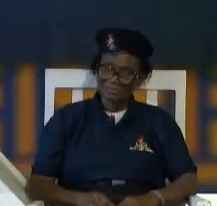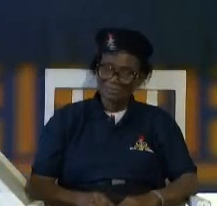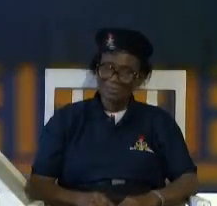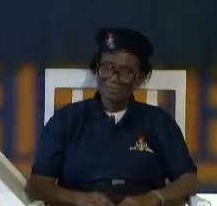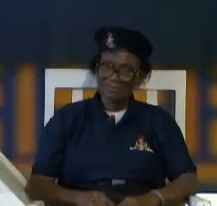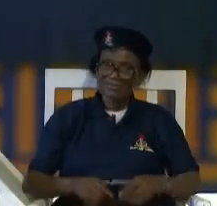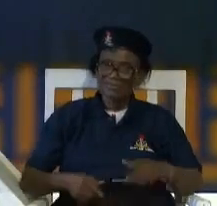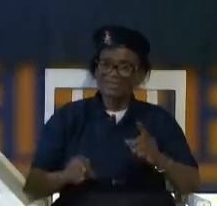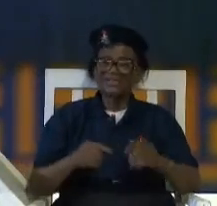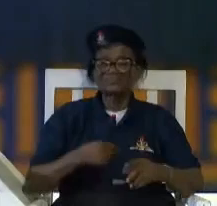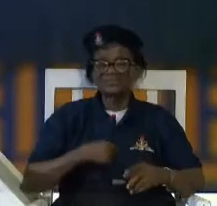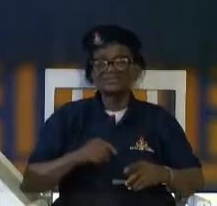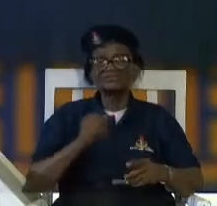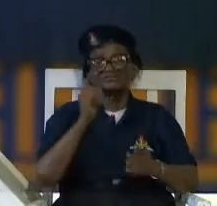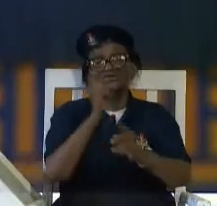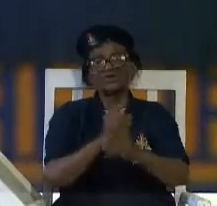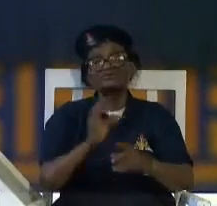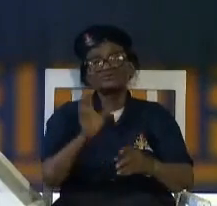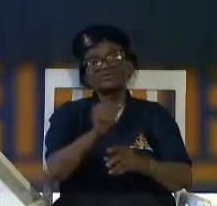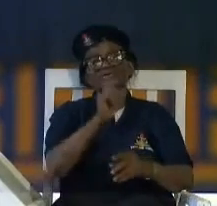Let me just take one example.